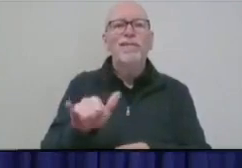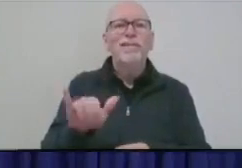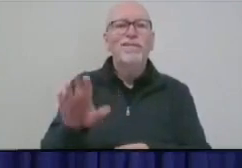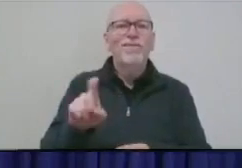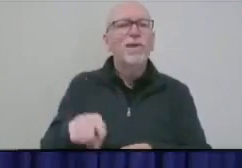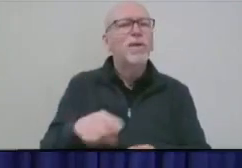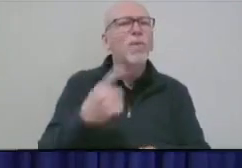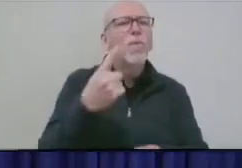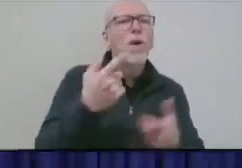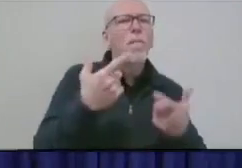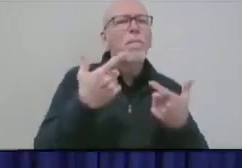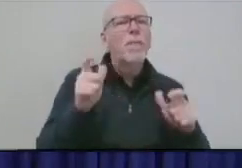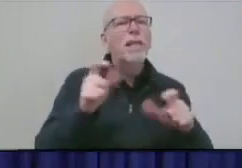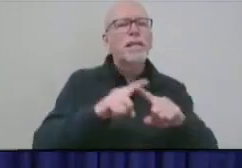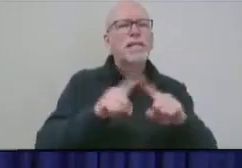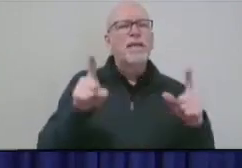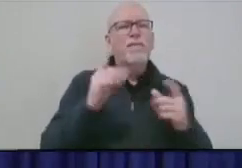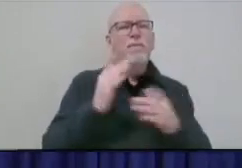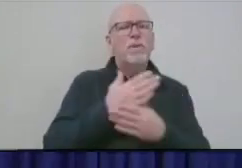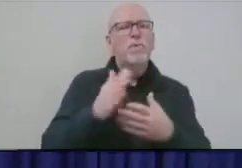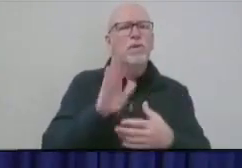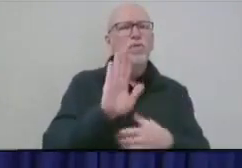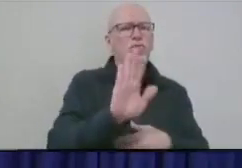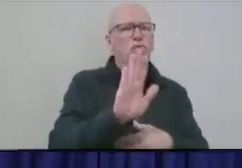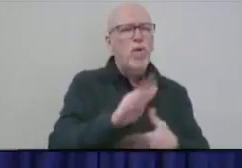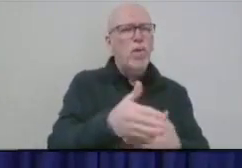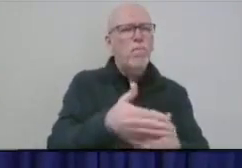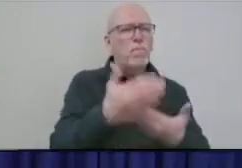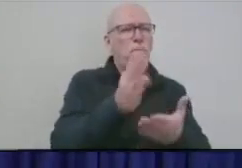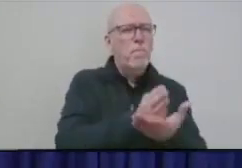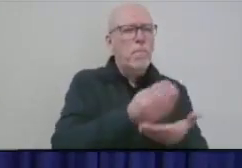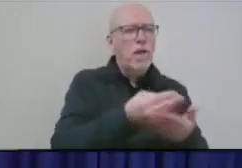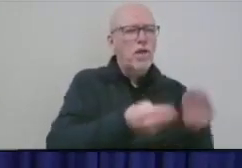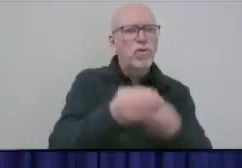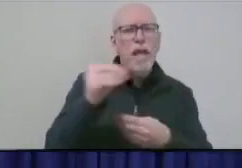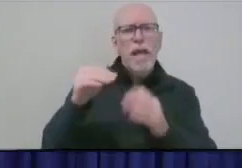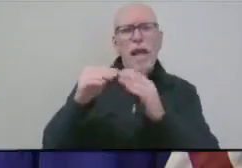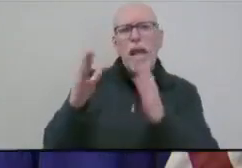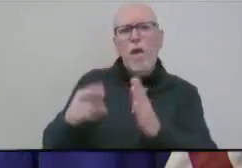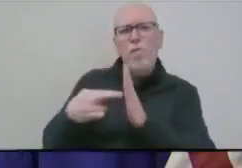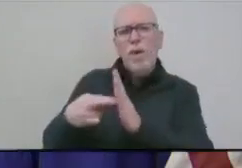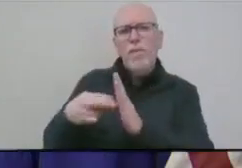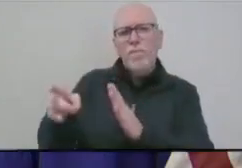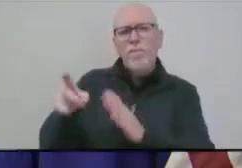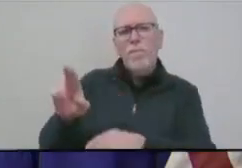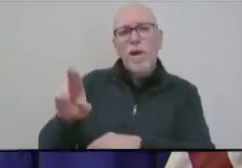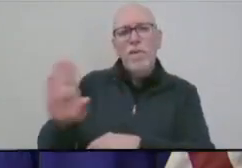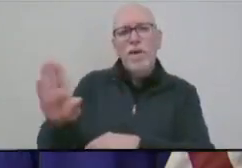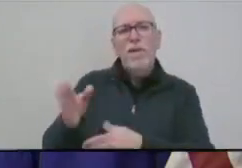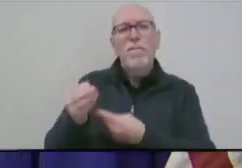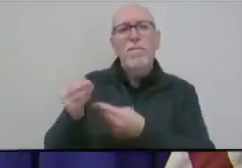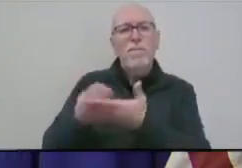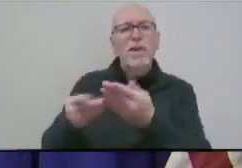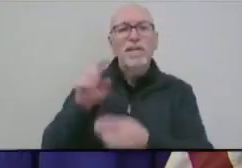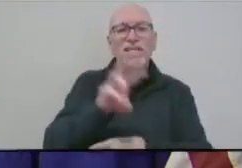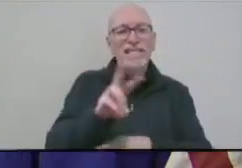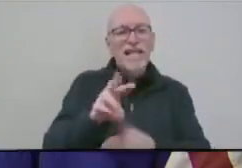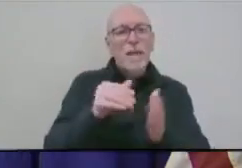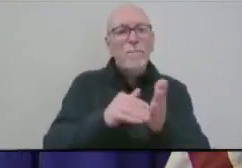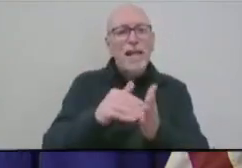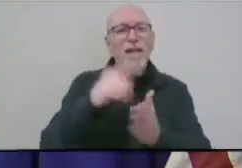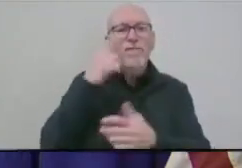One of the big differences between your proposed budget and the House Republican proposed budget was the $66 million for